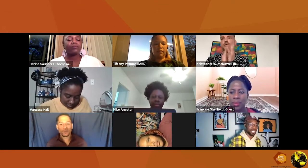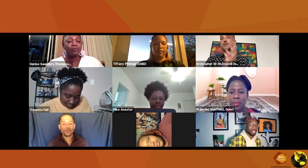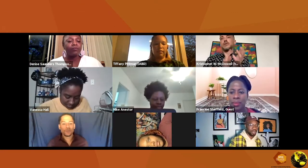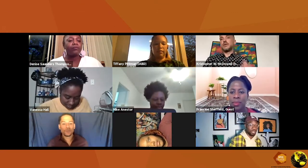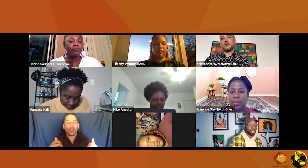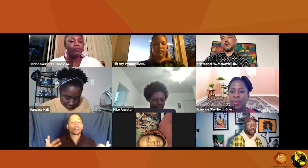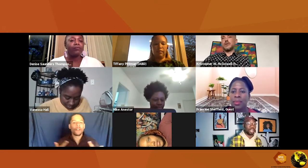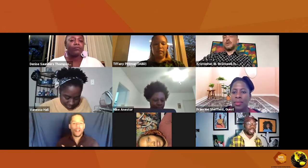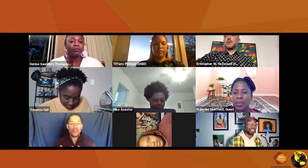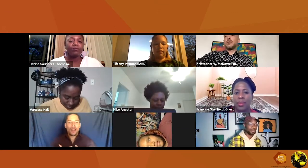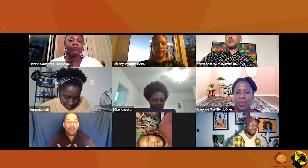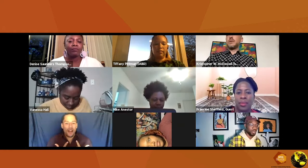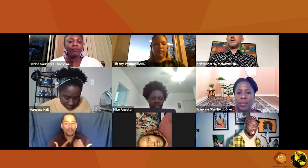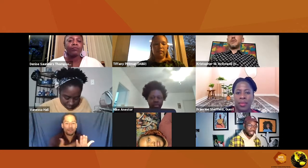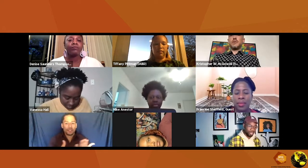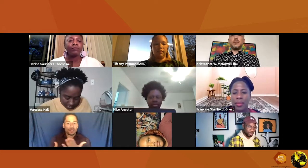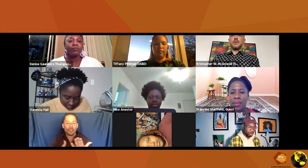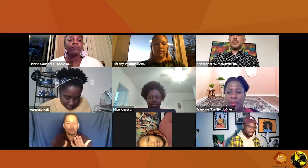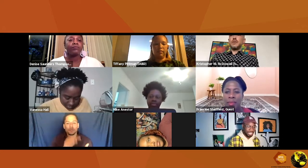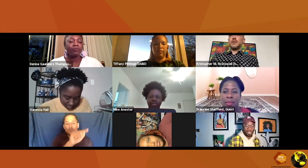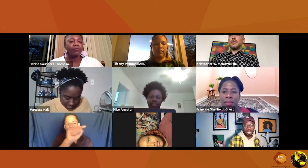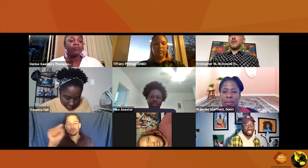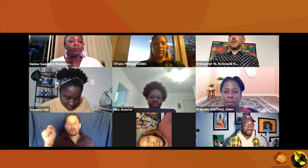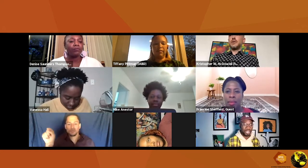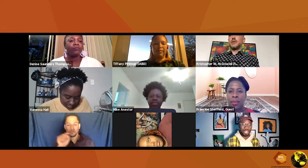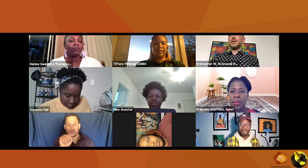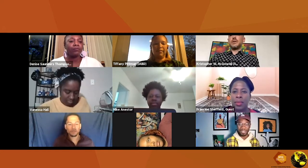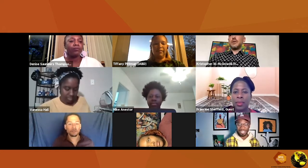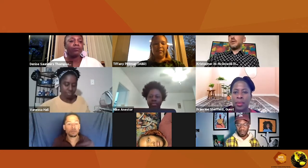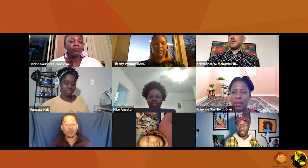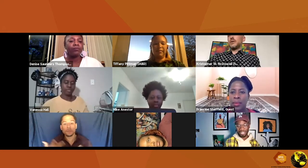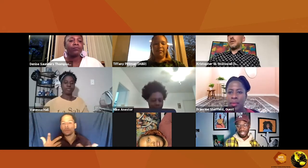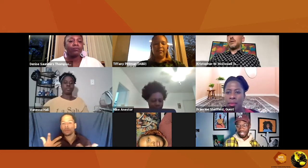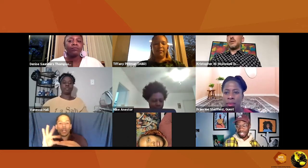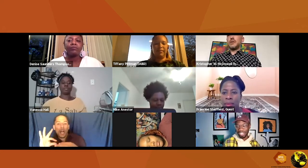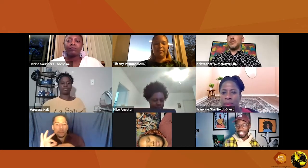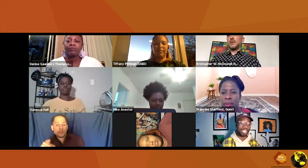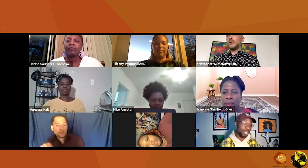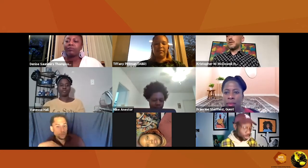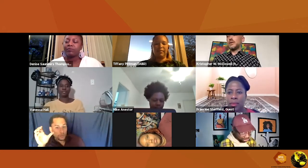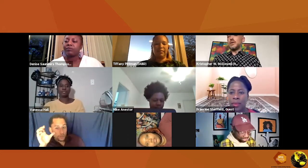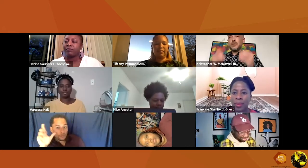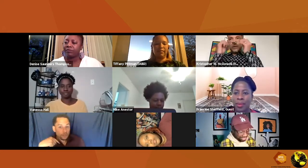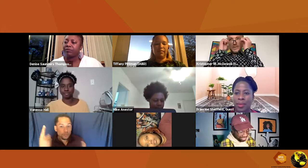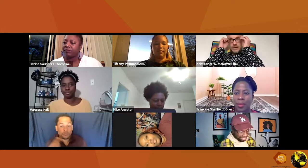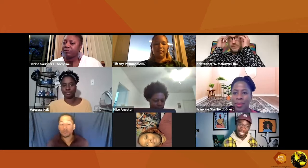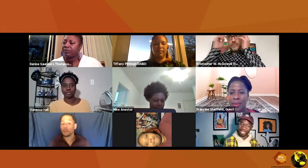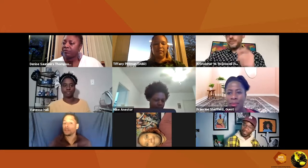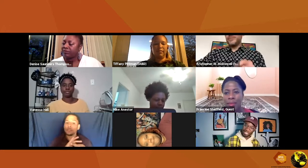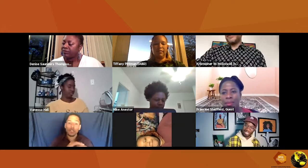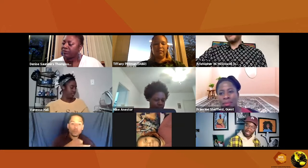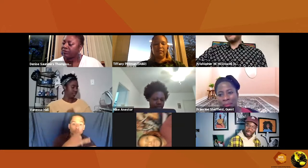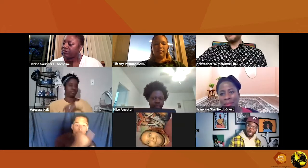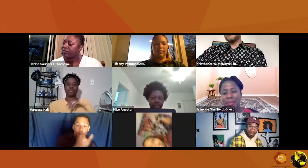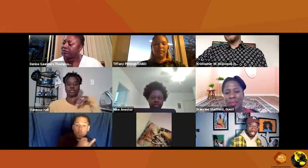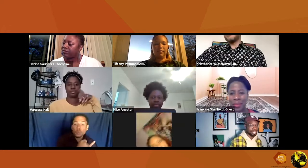conversation with you all the people who are in the room, some of the things you've heard about some of the institutions that have been faking the funk,